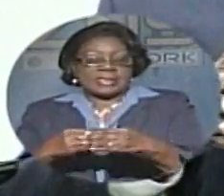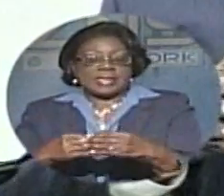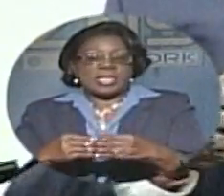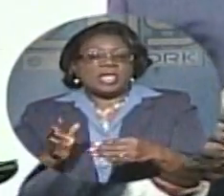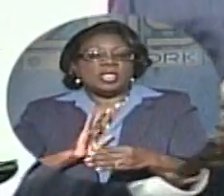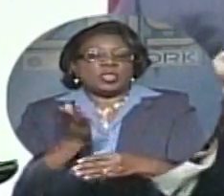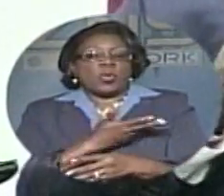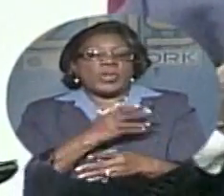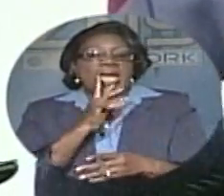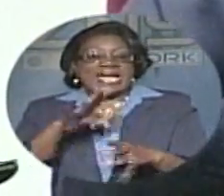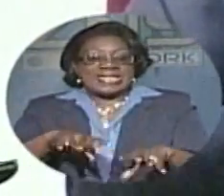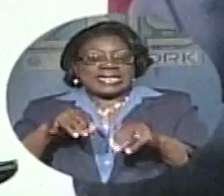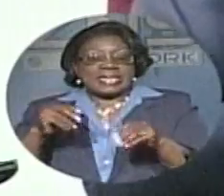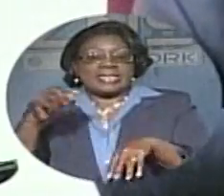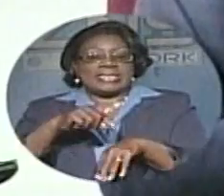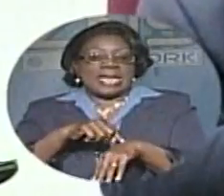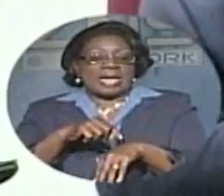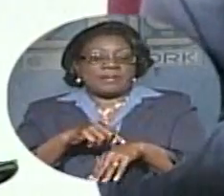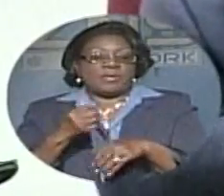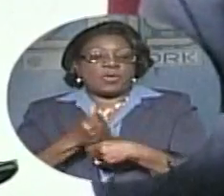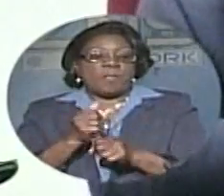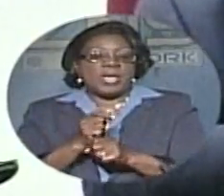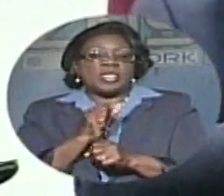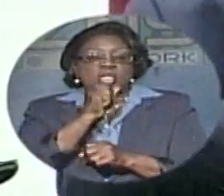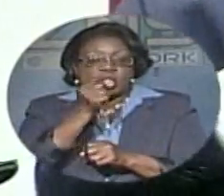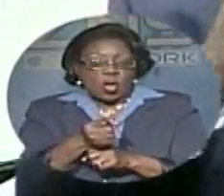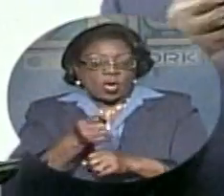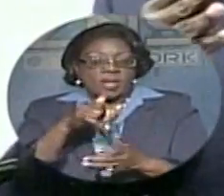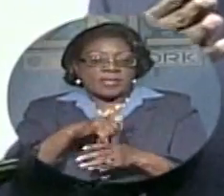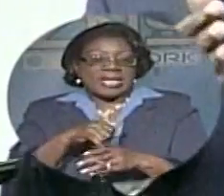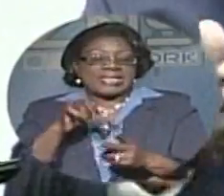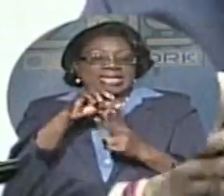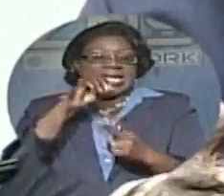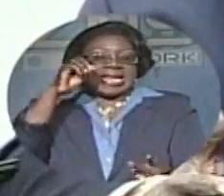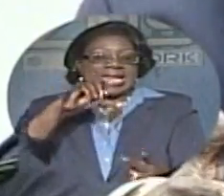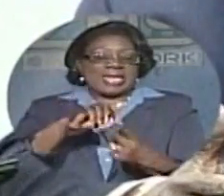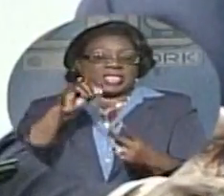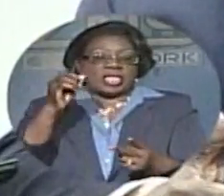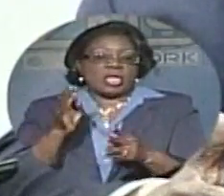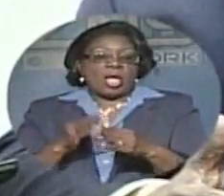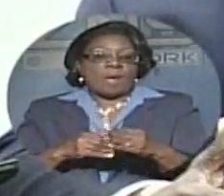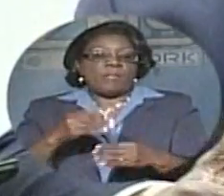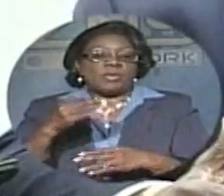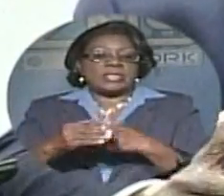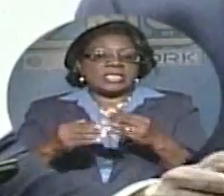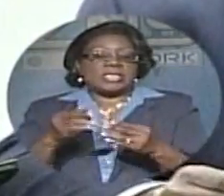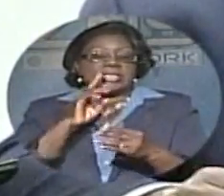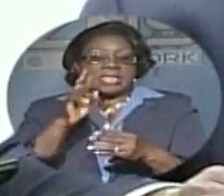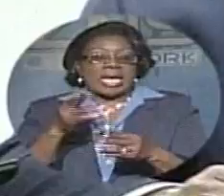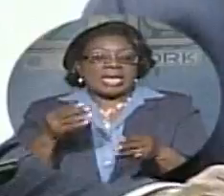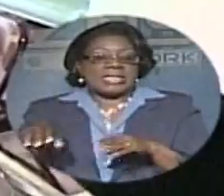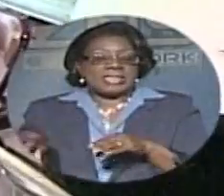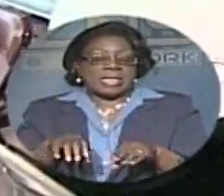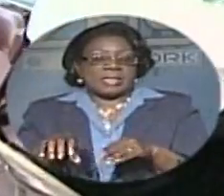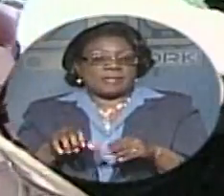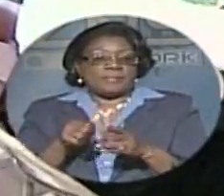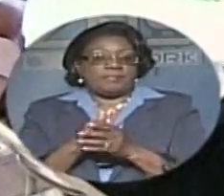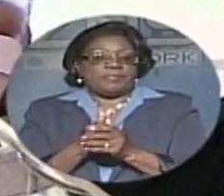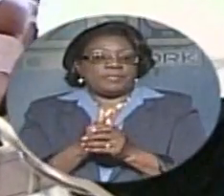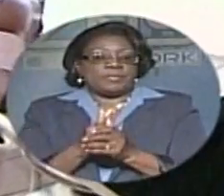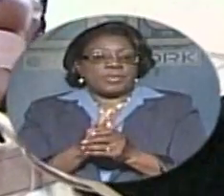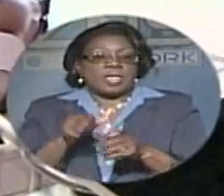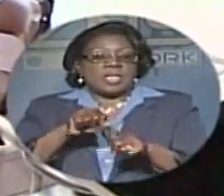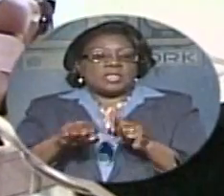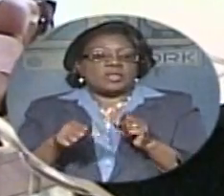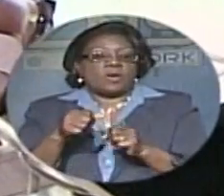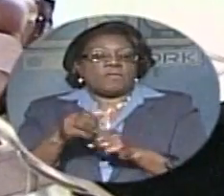make sure that the election procedures and things that need to be done are done prior to calling an election. So